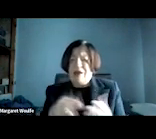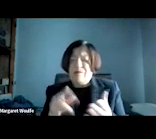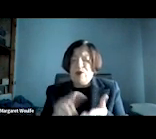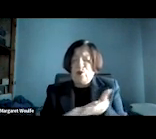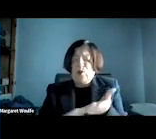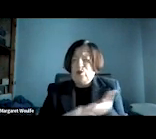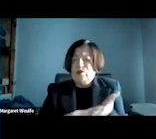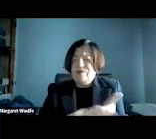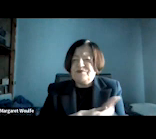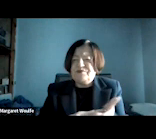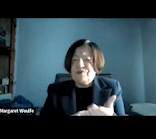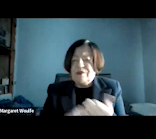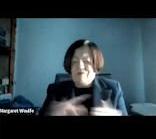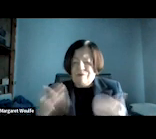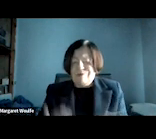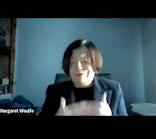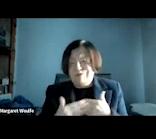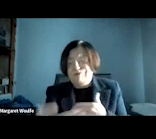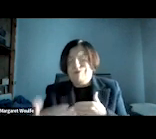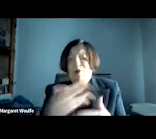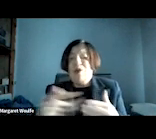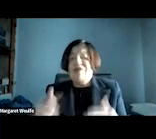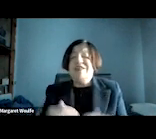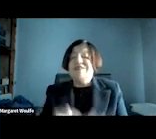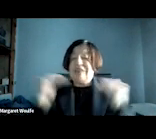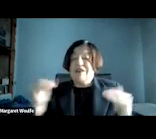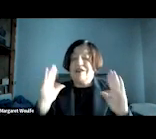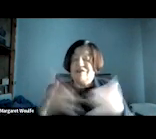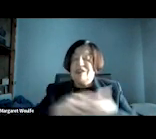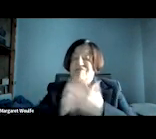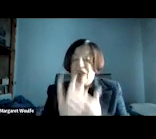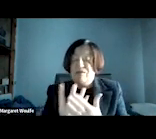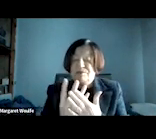implemented going forward once this standard has been developed?